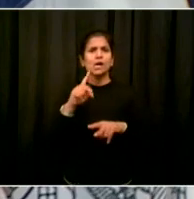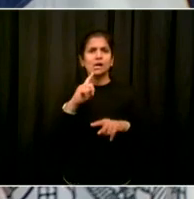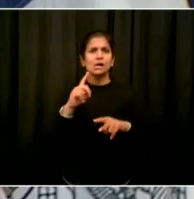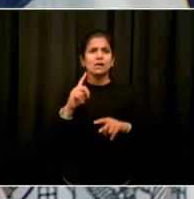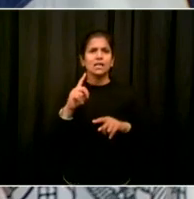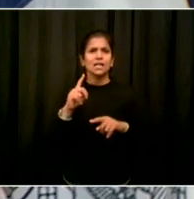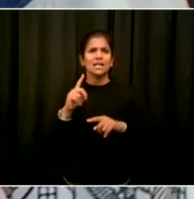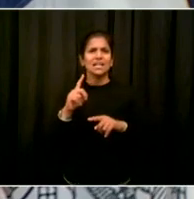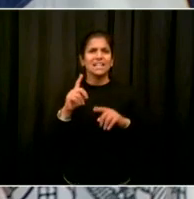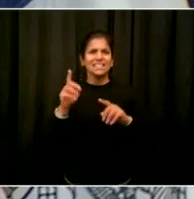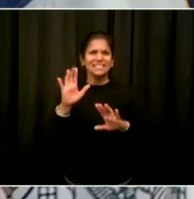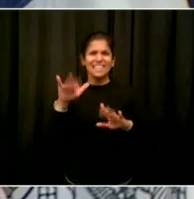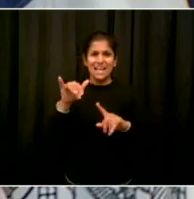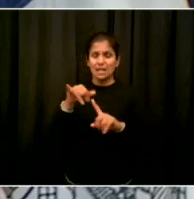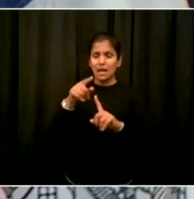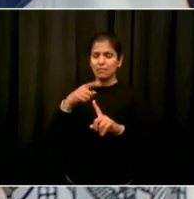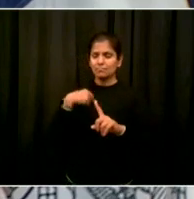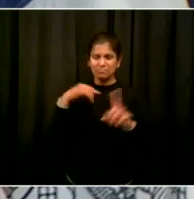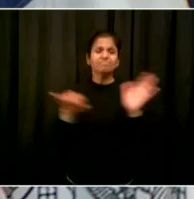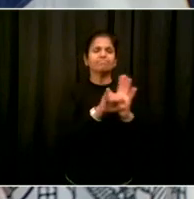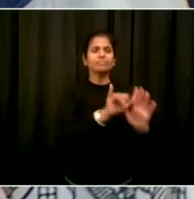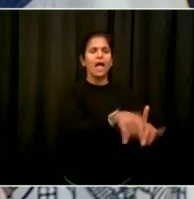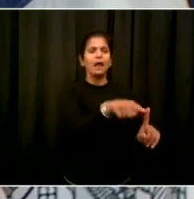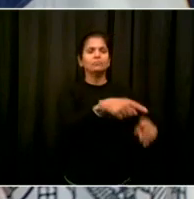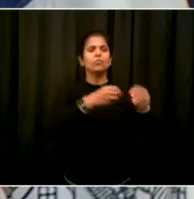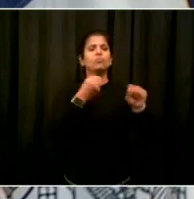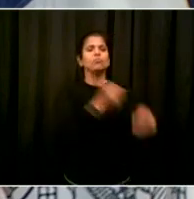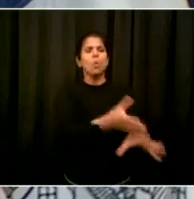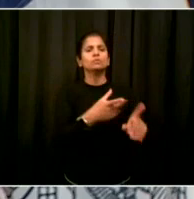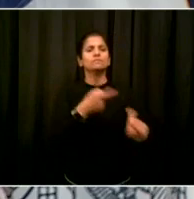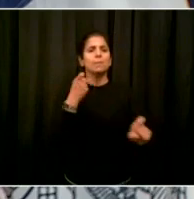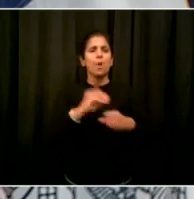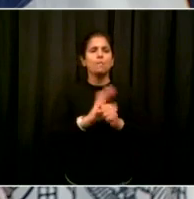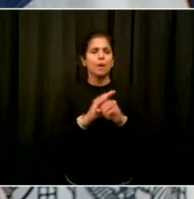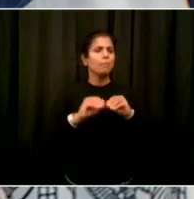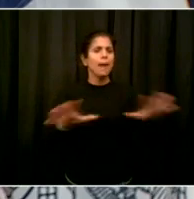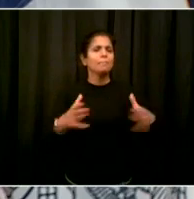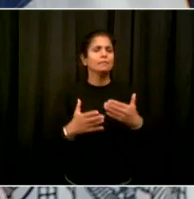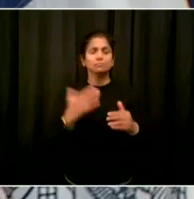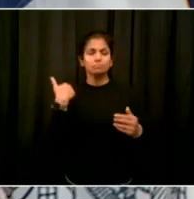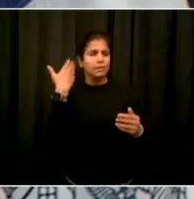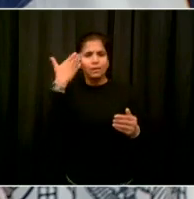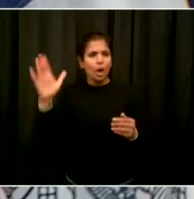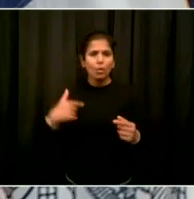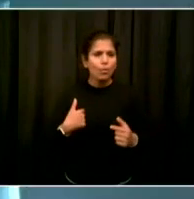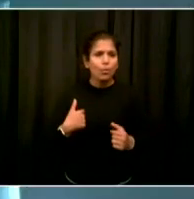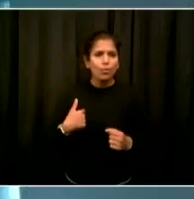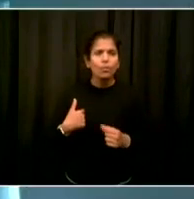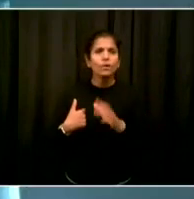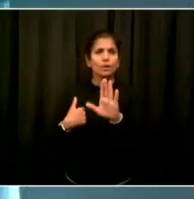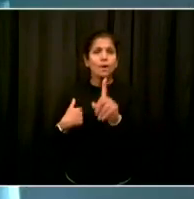yet, and I think that's the single biggest factor we need to overcome. Dr. Varma?